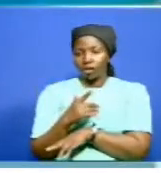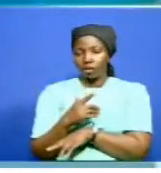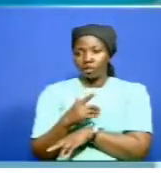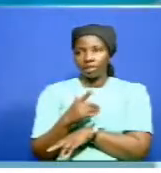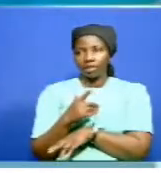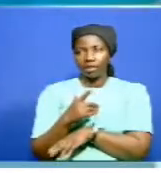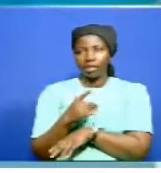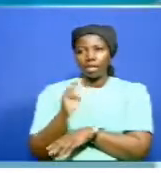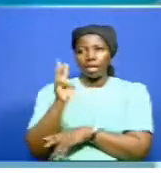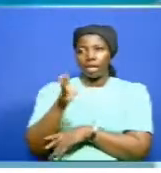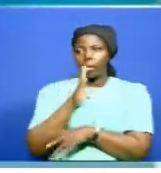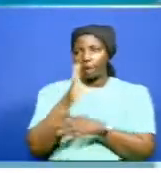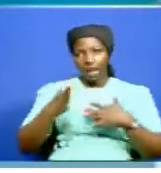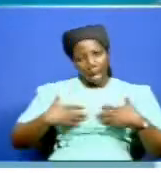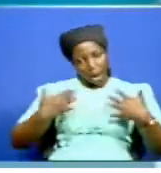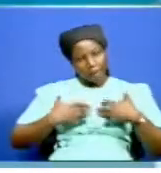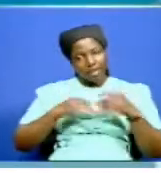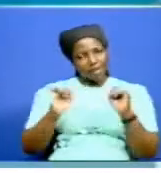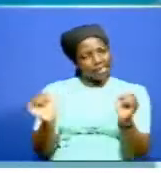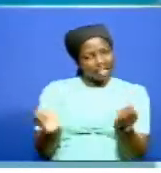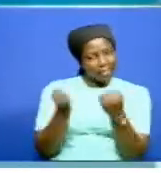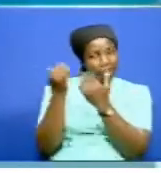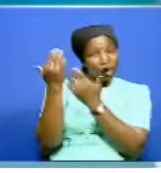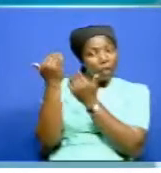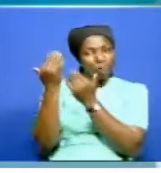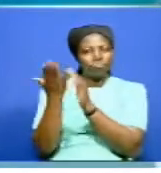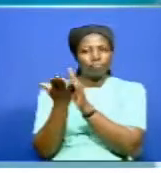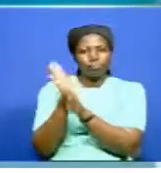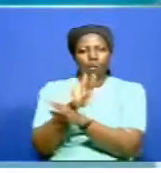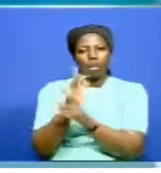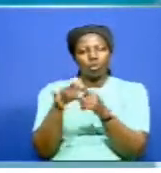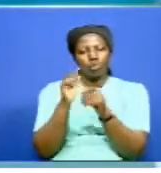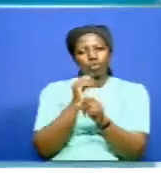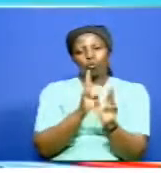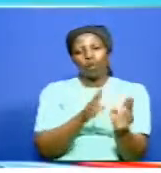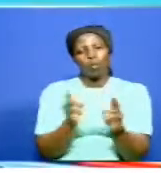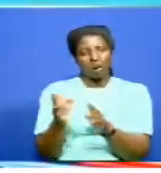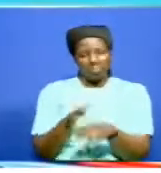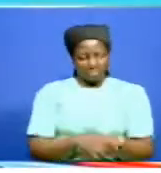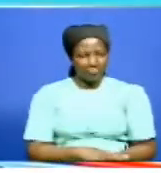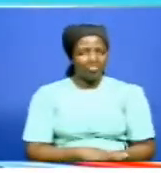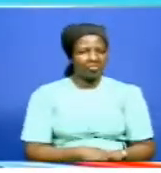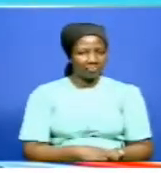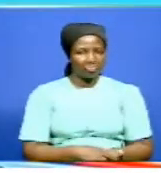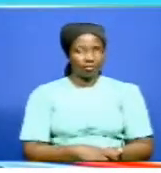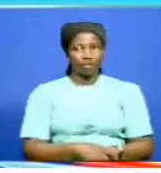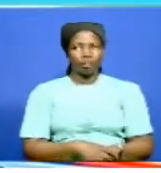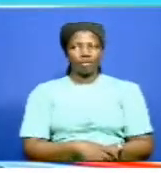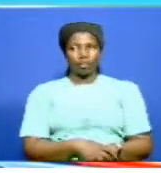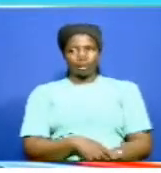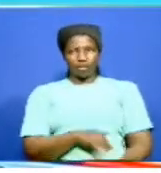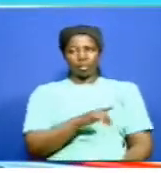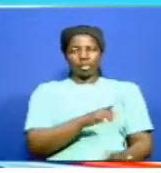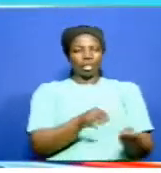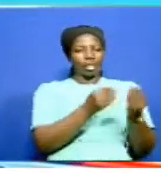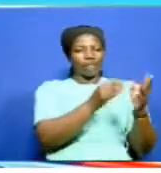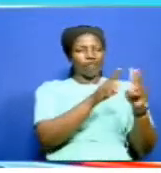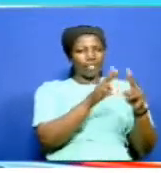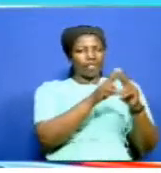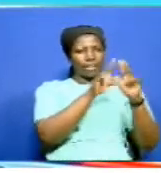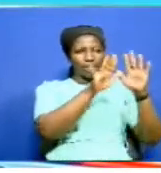we'll be happy and safe and hopefully return back to normal. Indeed. Of course, your department is tasked with a very noble